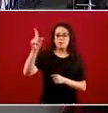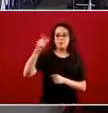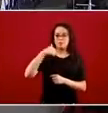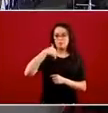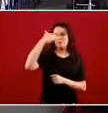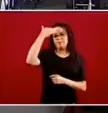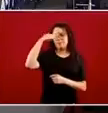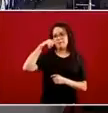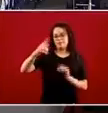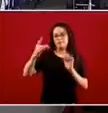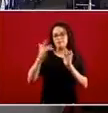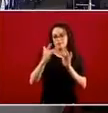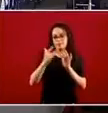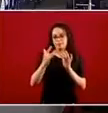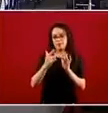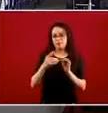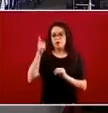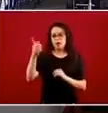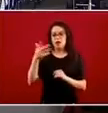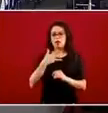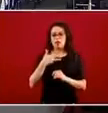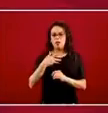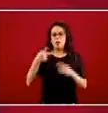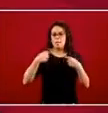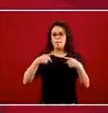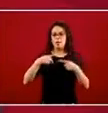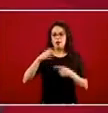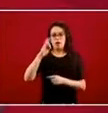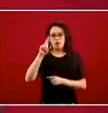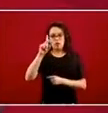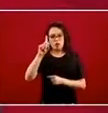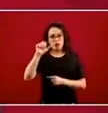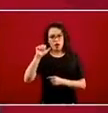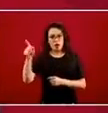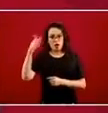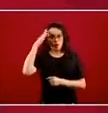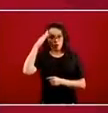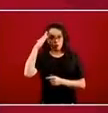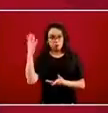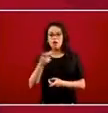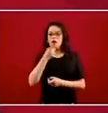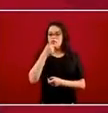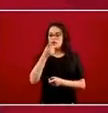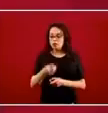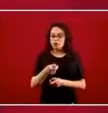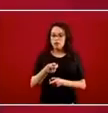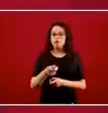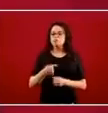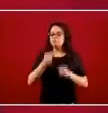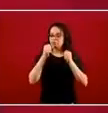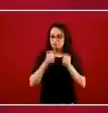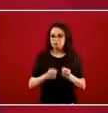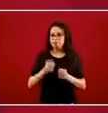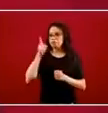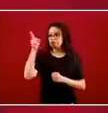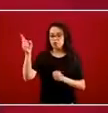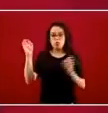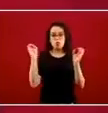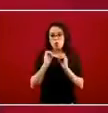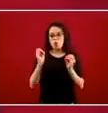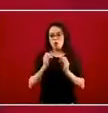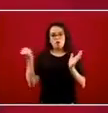We had a conversation with the FDA directives, and they confirmed that the FDA has